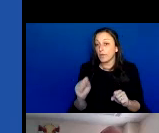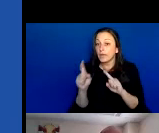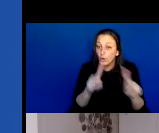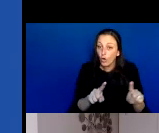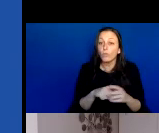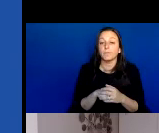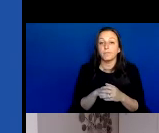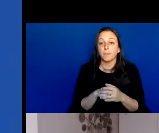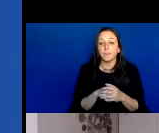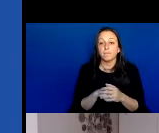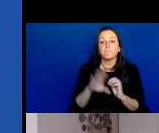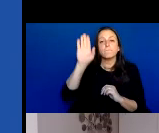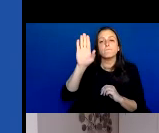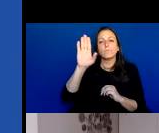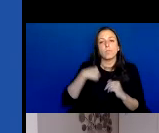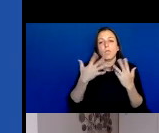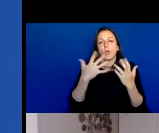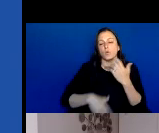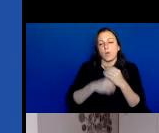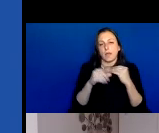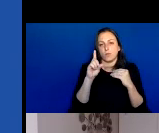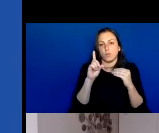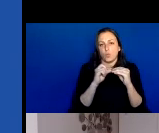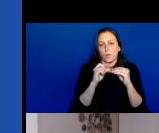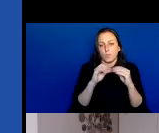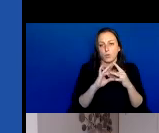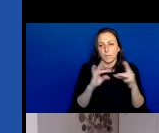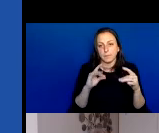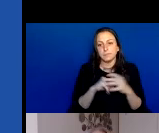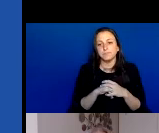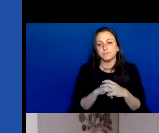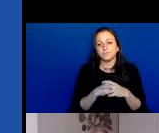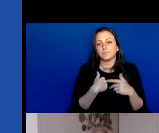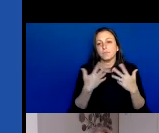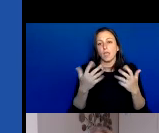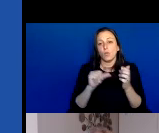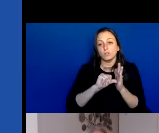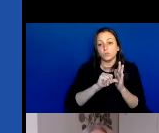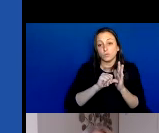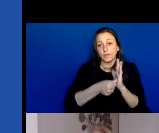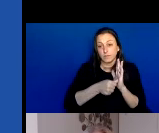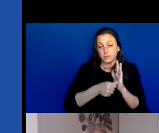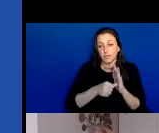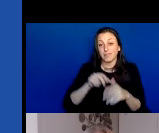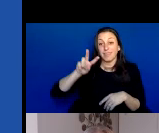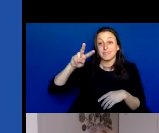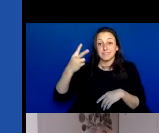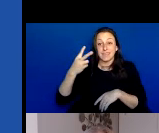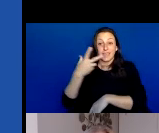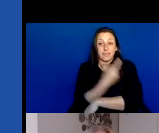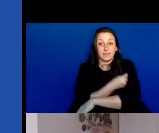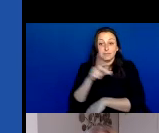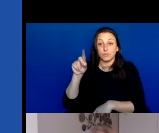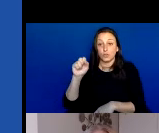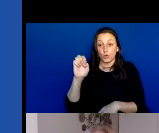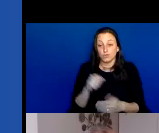And if I can add just one more thing to that, I guess I want to emphasize too that the second dose is